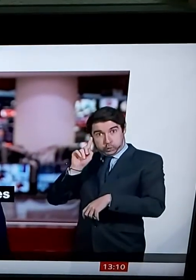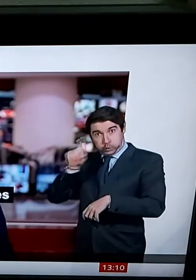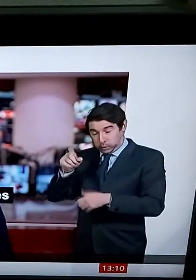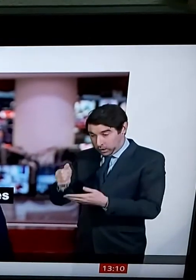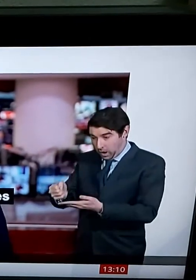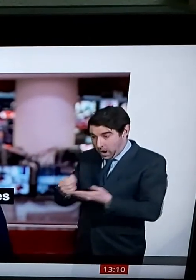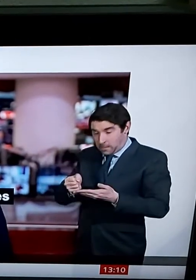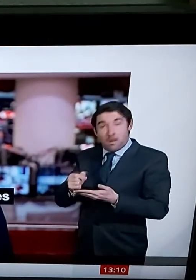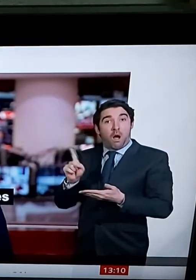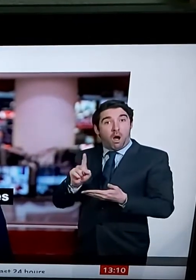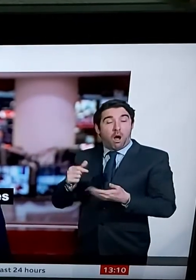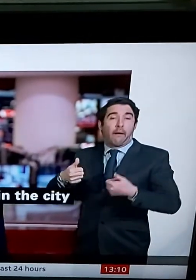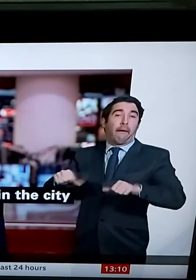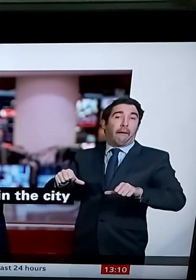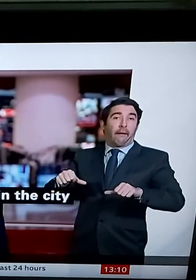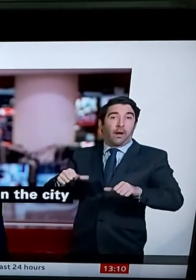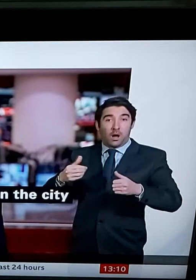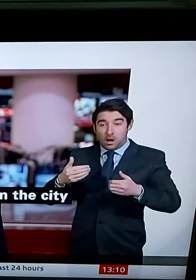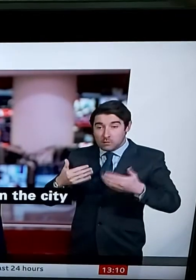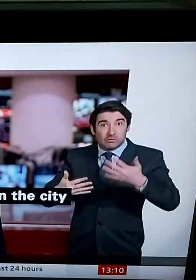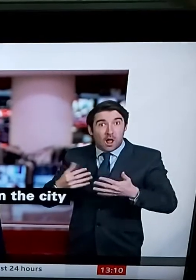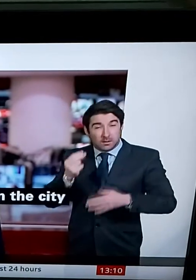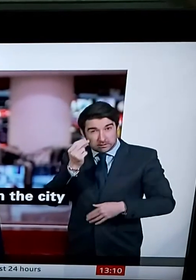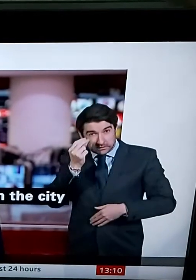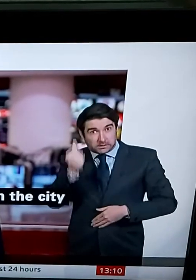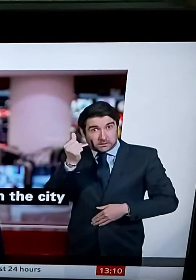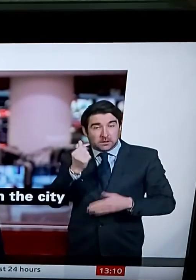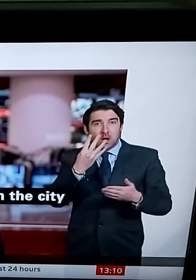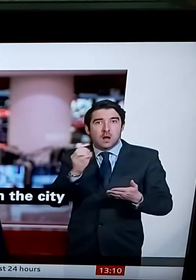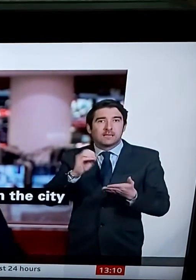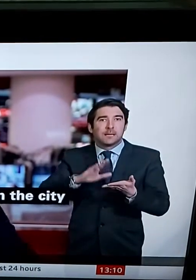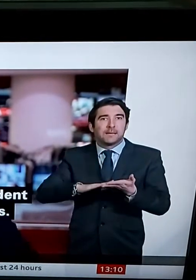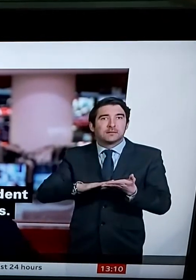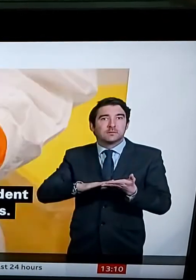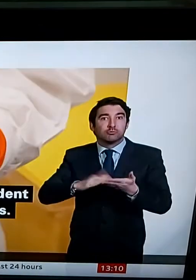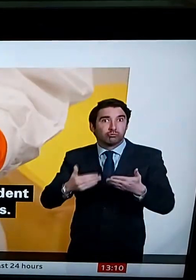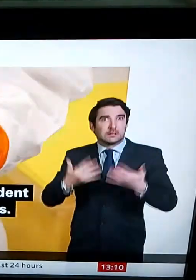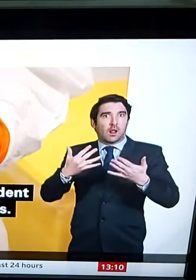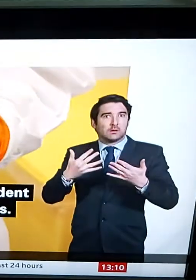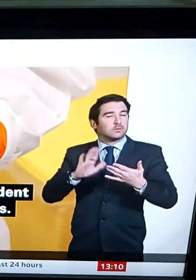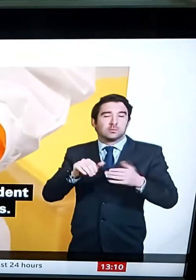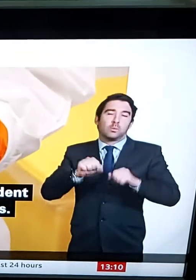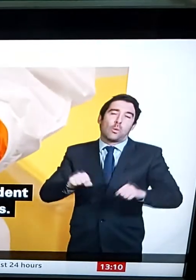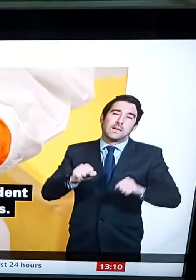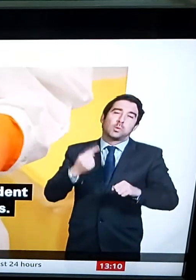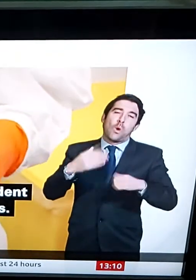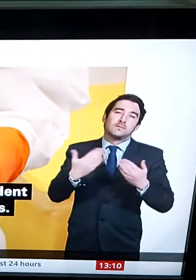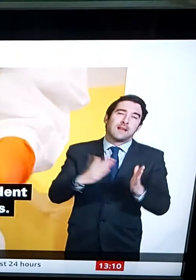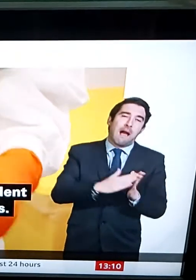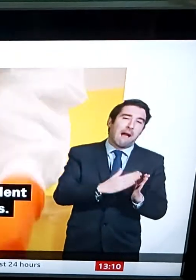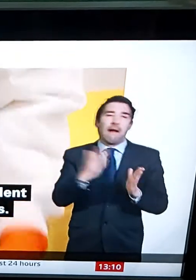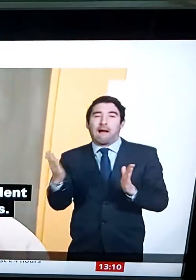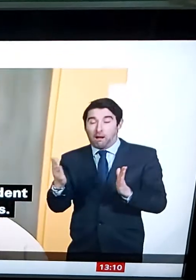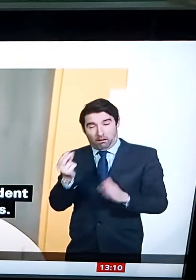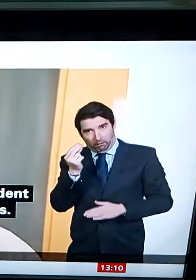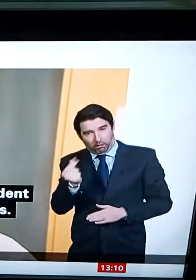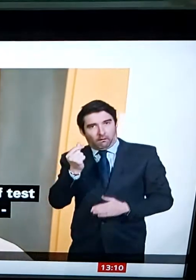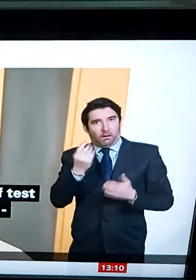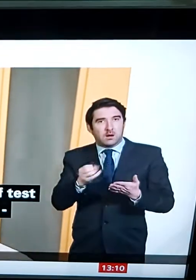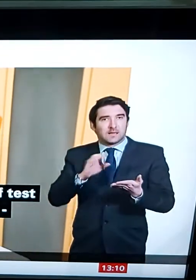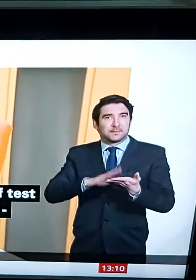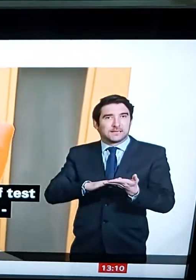has adapted an HIV test, as our science correspondent Richard Westcott explains. It seems to be the kind of test